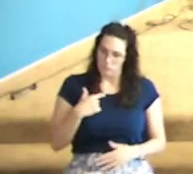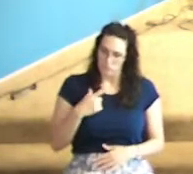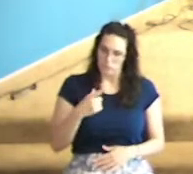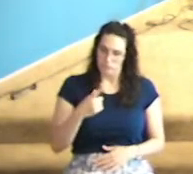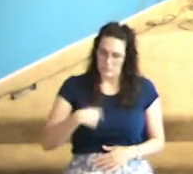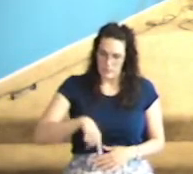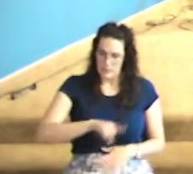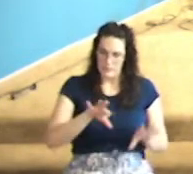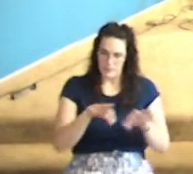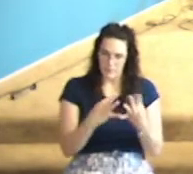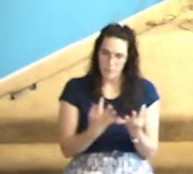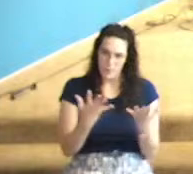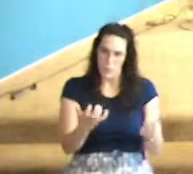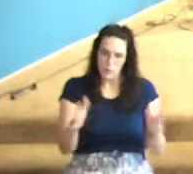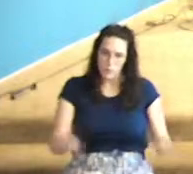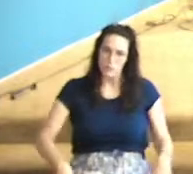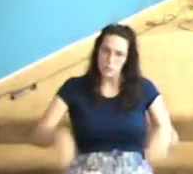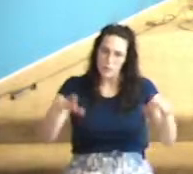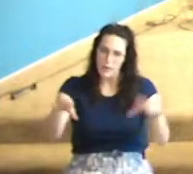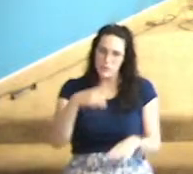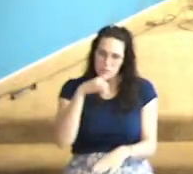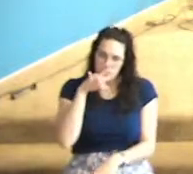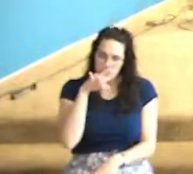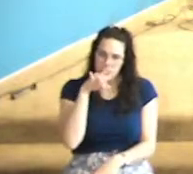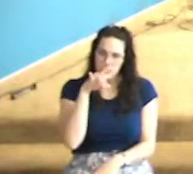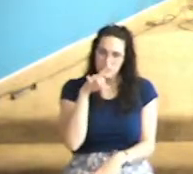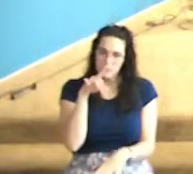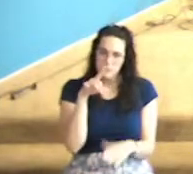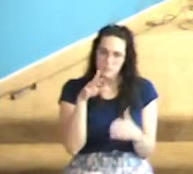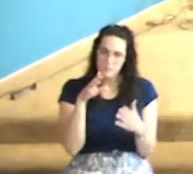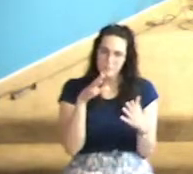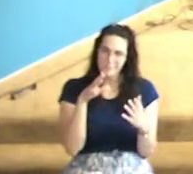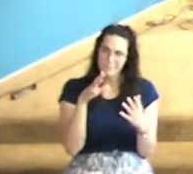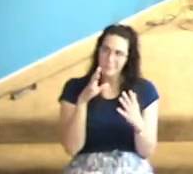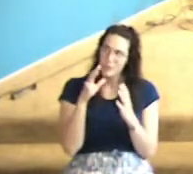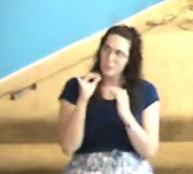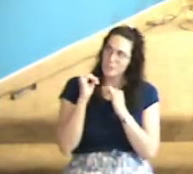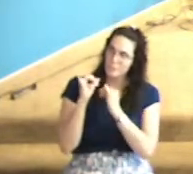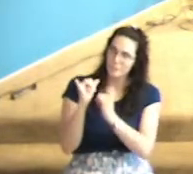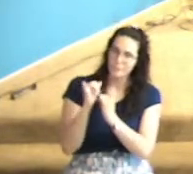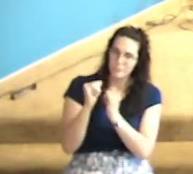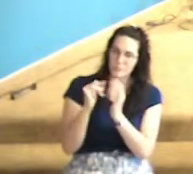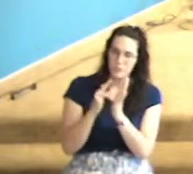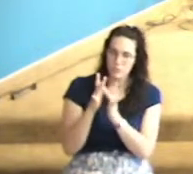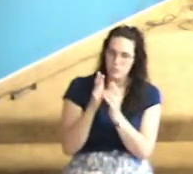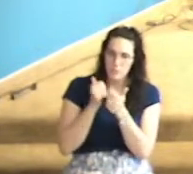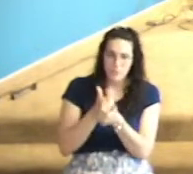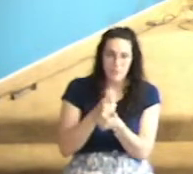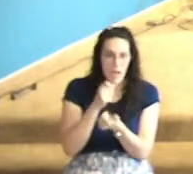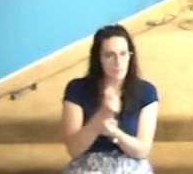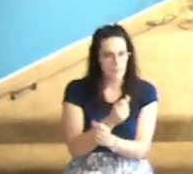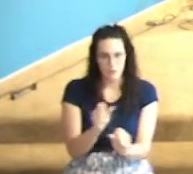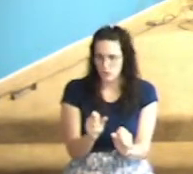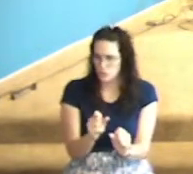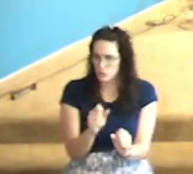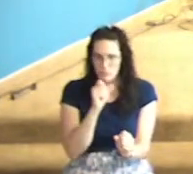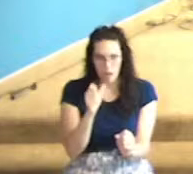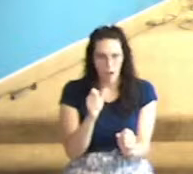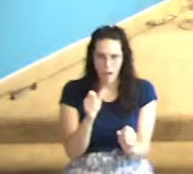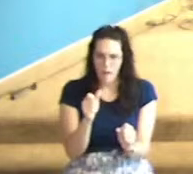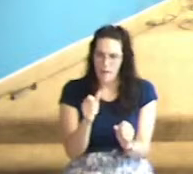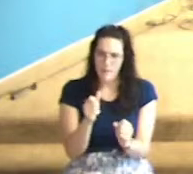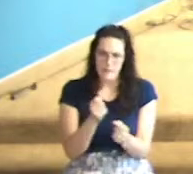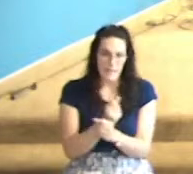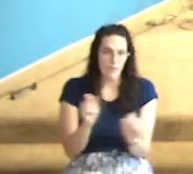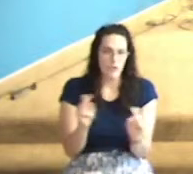these families want to raise their families in the ways of Jesus. It's not a salvation thing. We're not imparting any salvation,